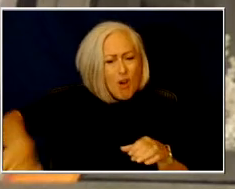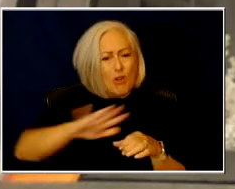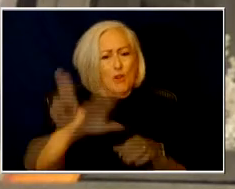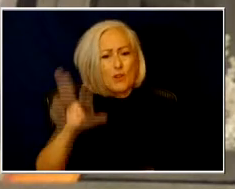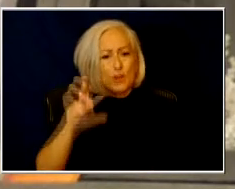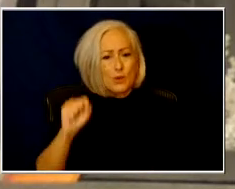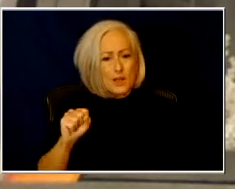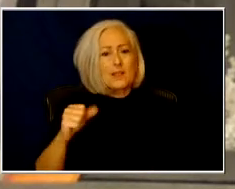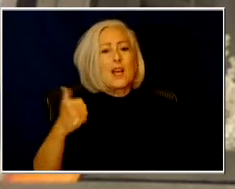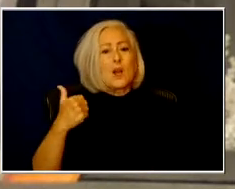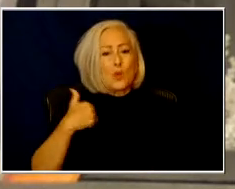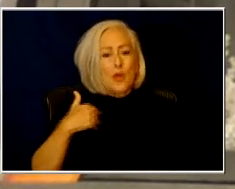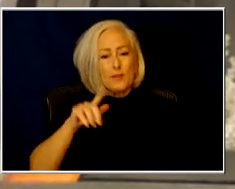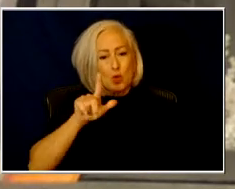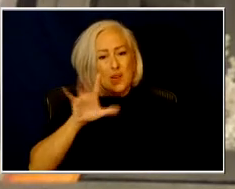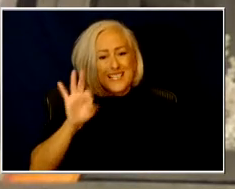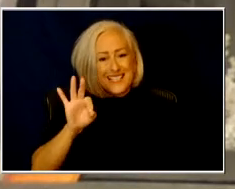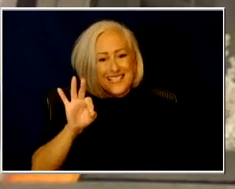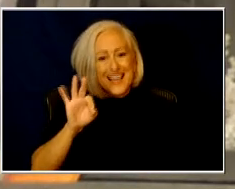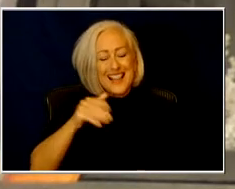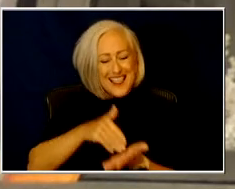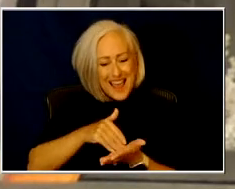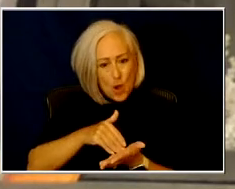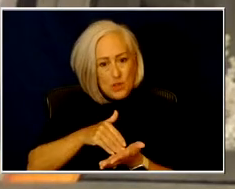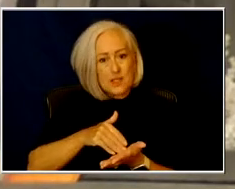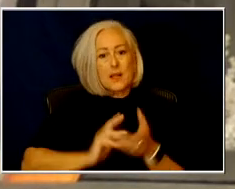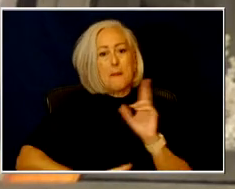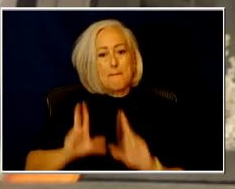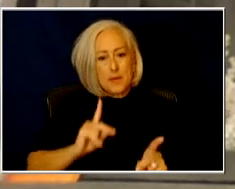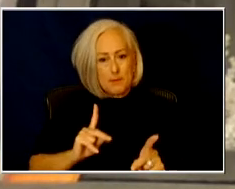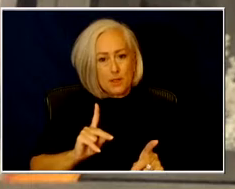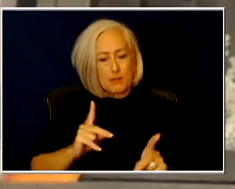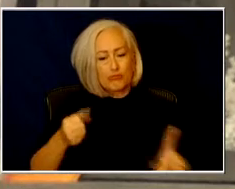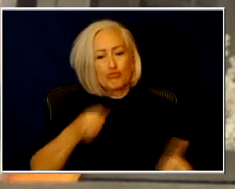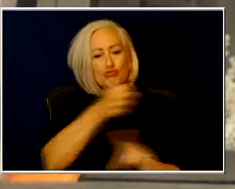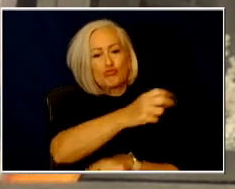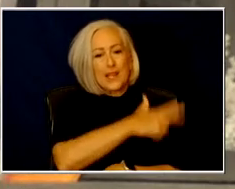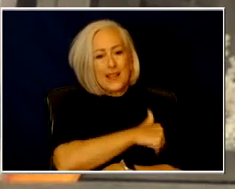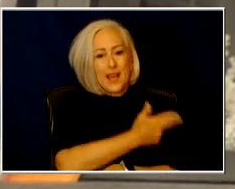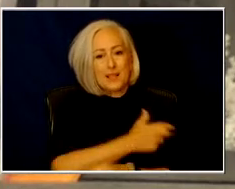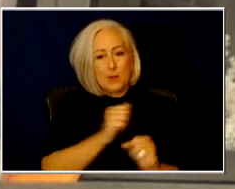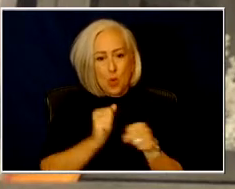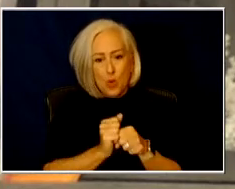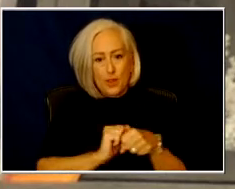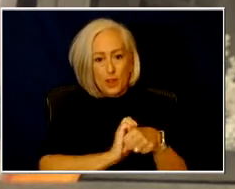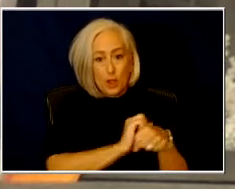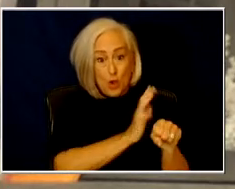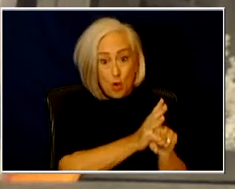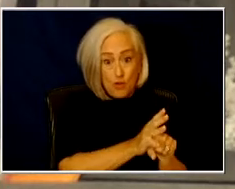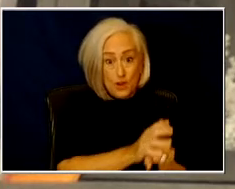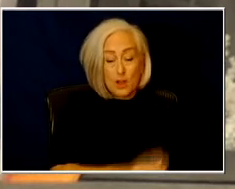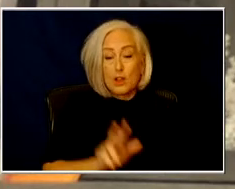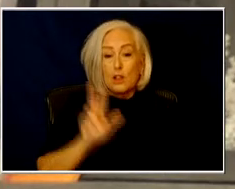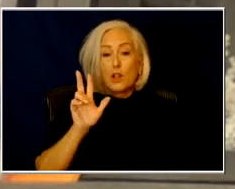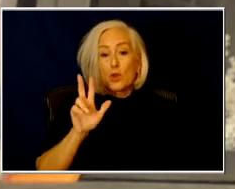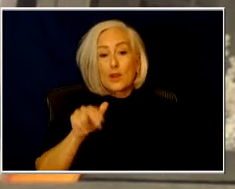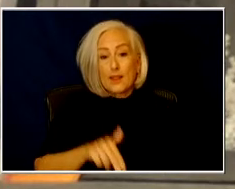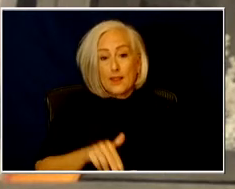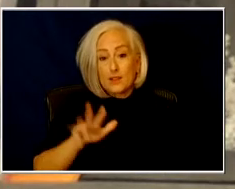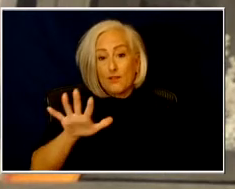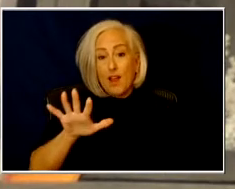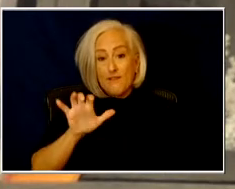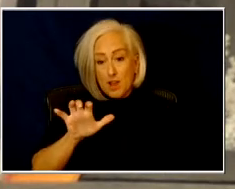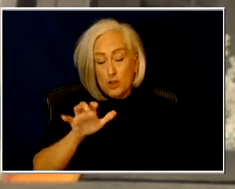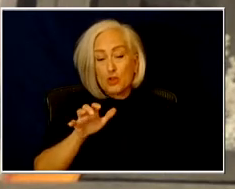000 people currently in the hospital with covid about 3 500 people in the icus